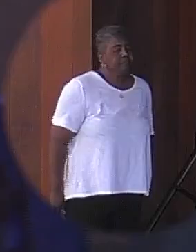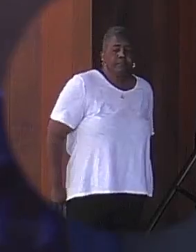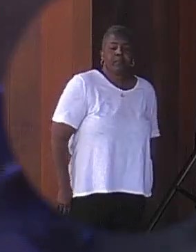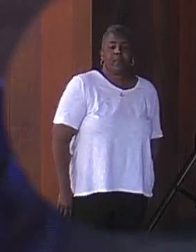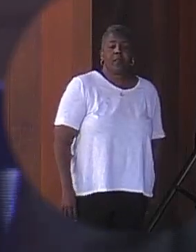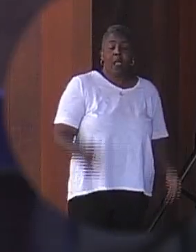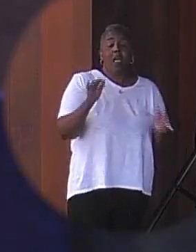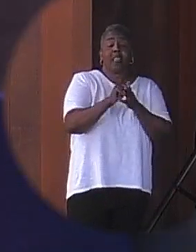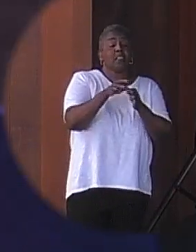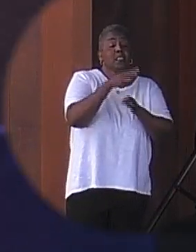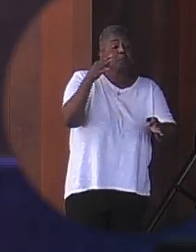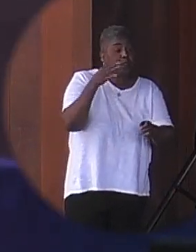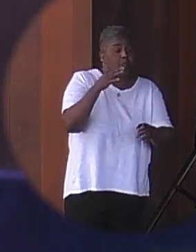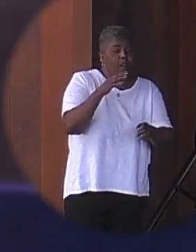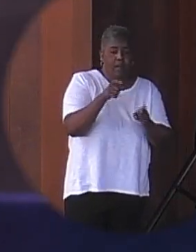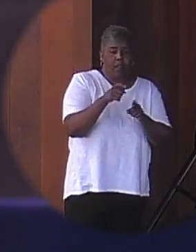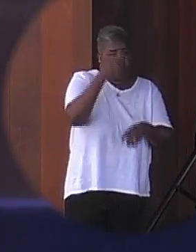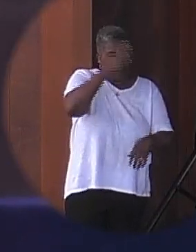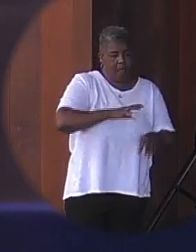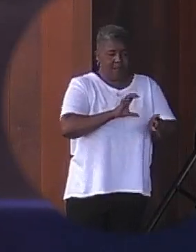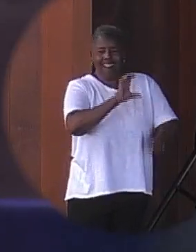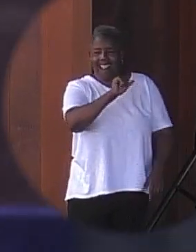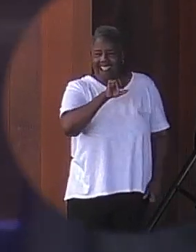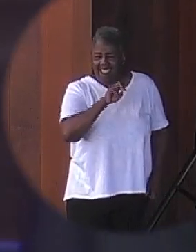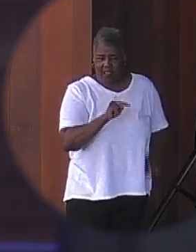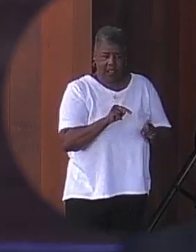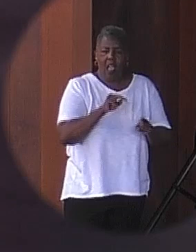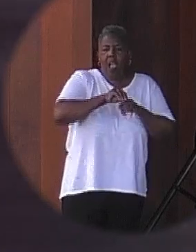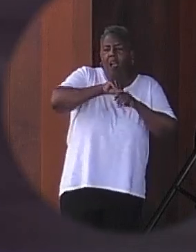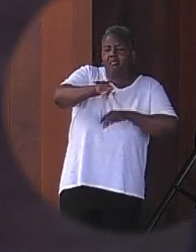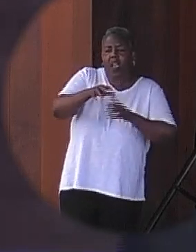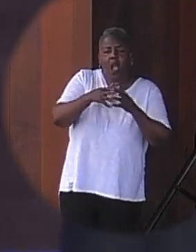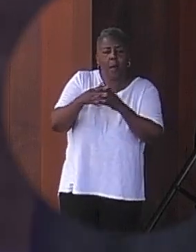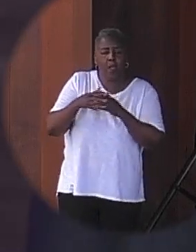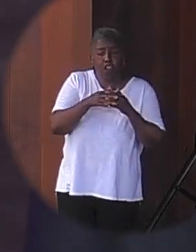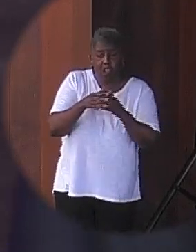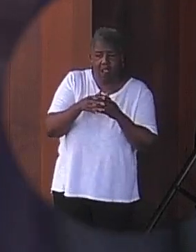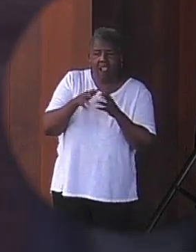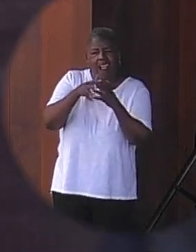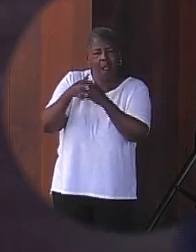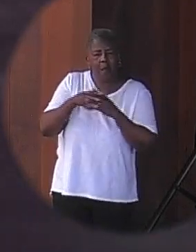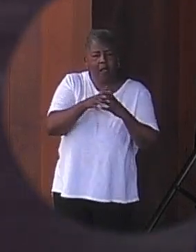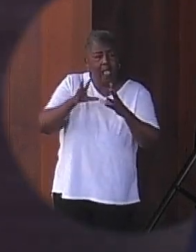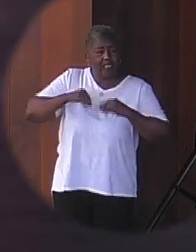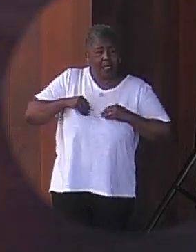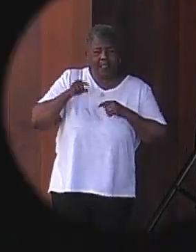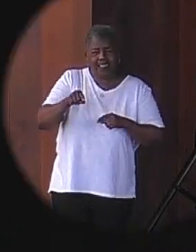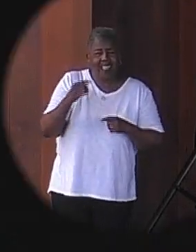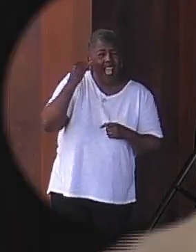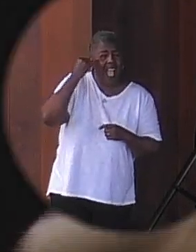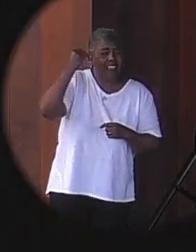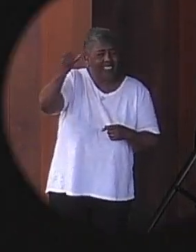It is a spirit of Cain that affects America that has adopted this